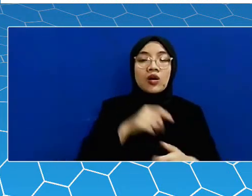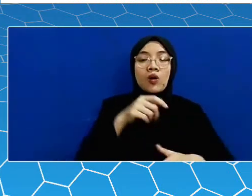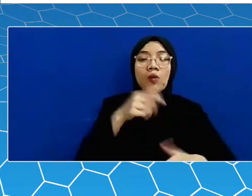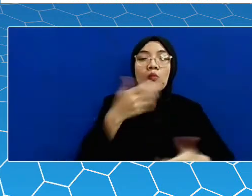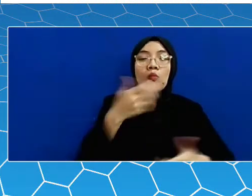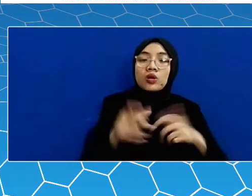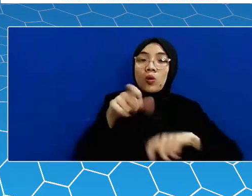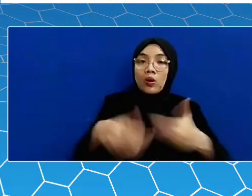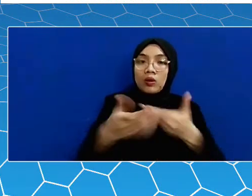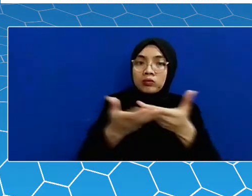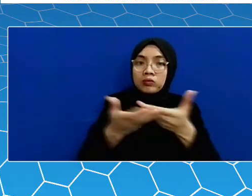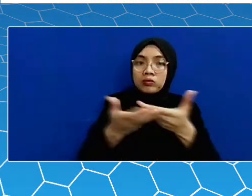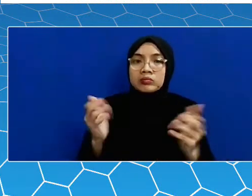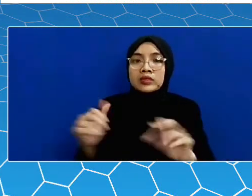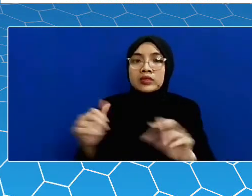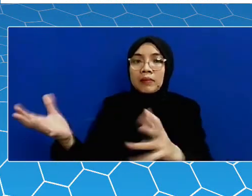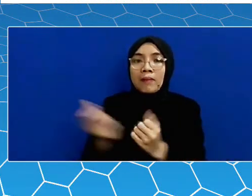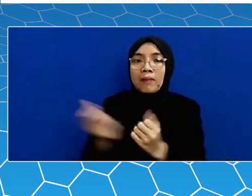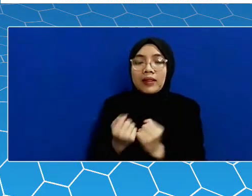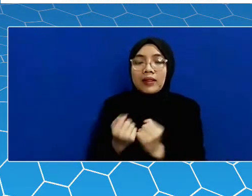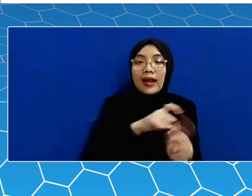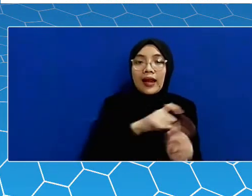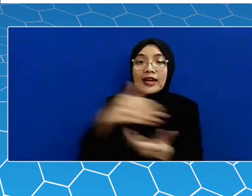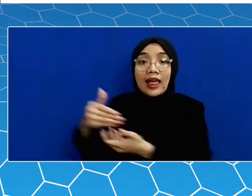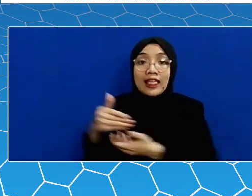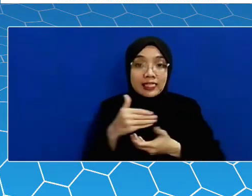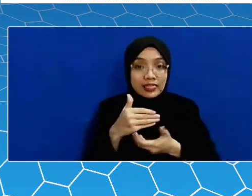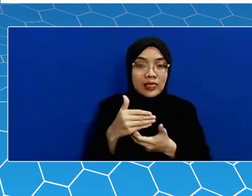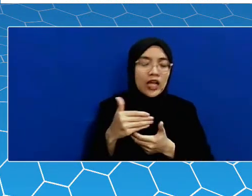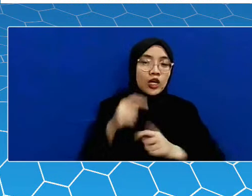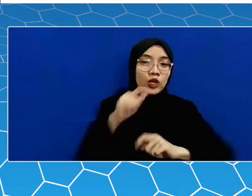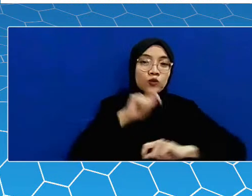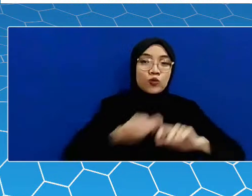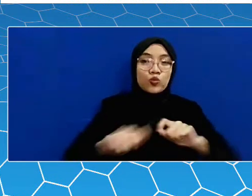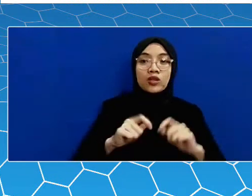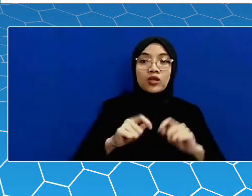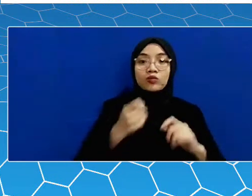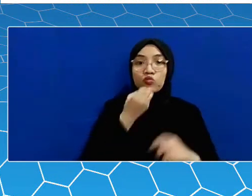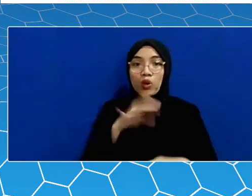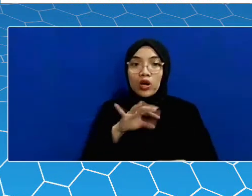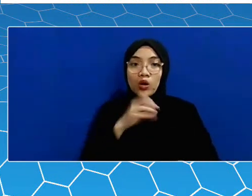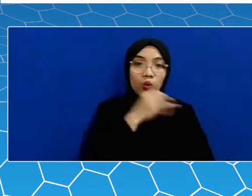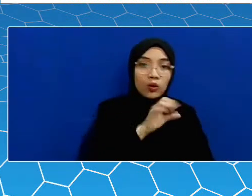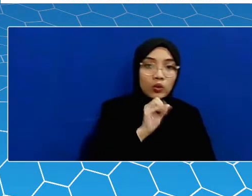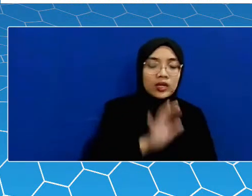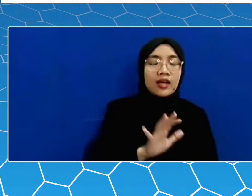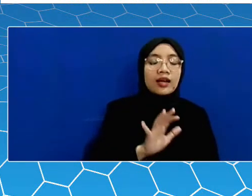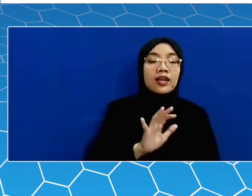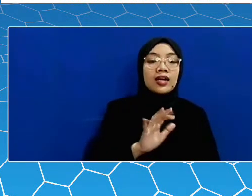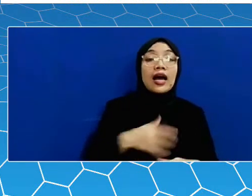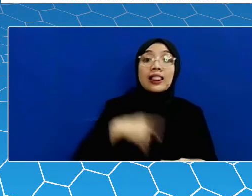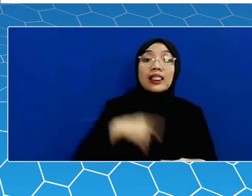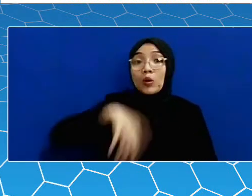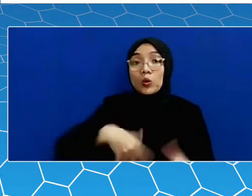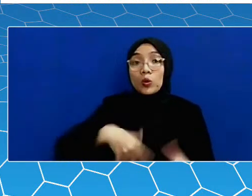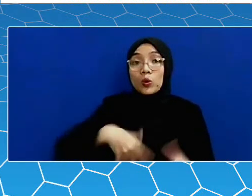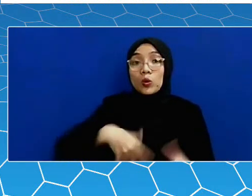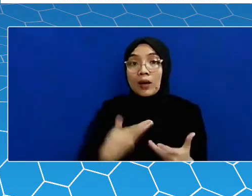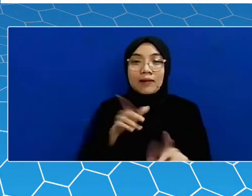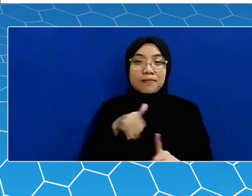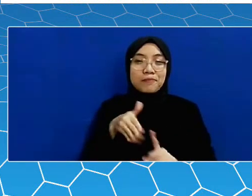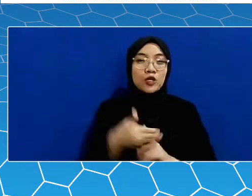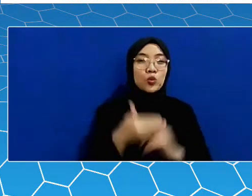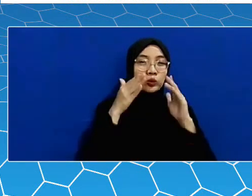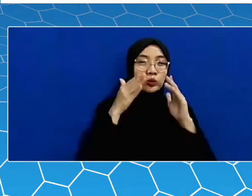to international targets. It includes alerts and risk prediction, so that which can be outputted through